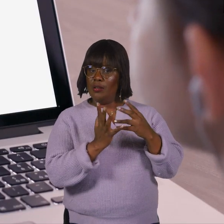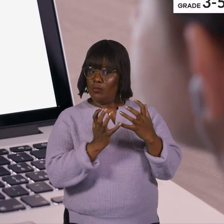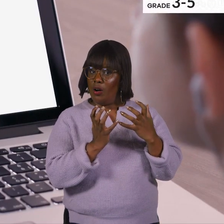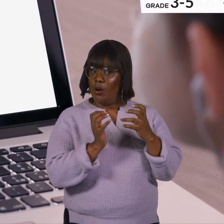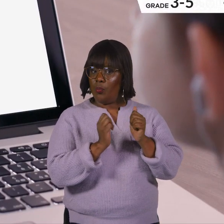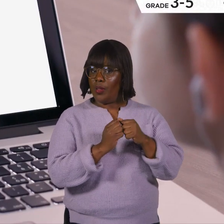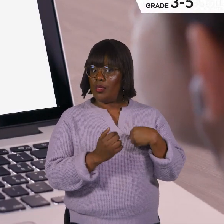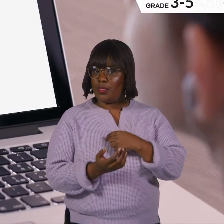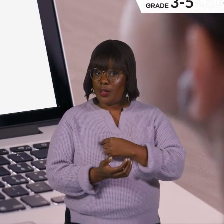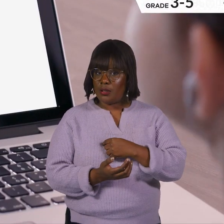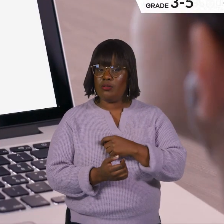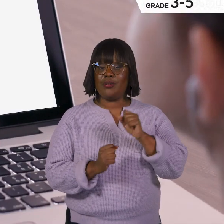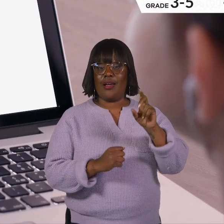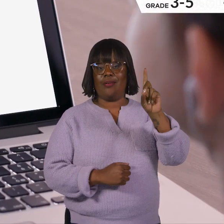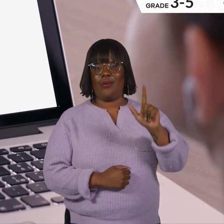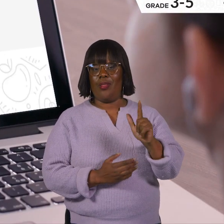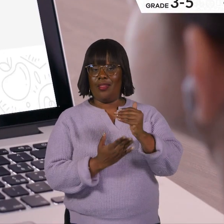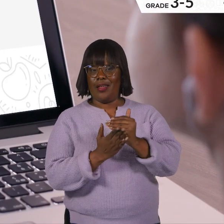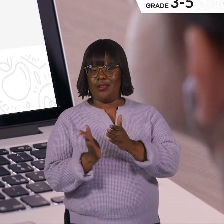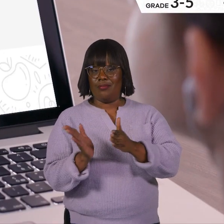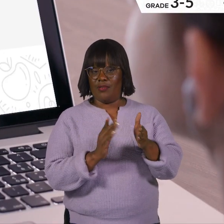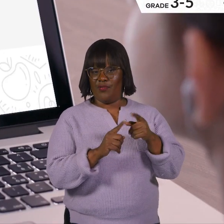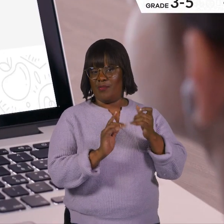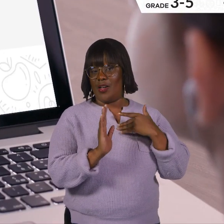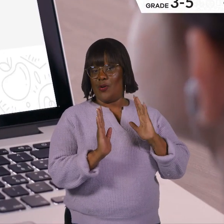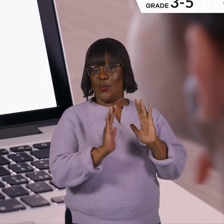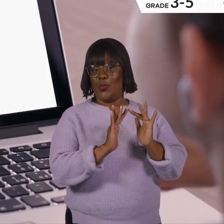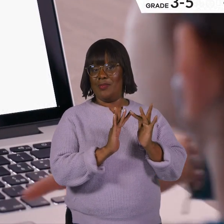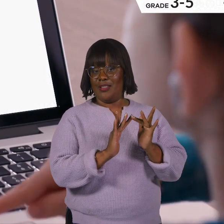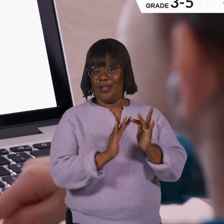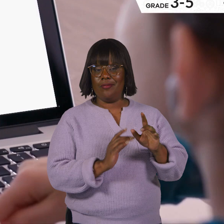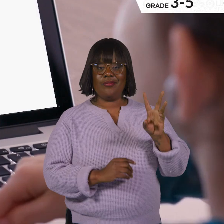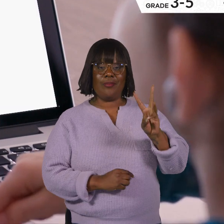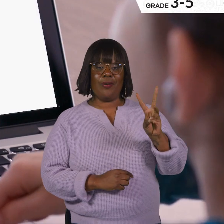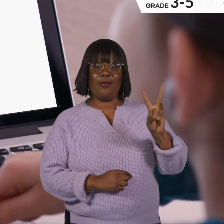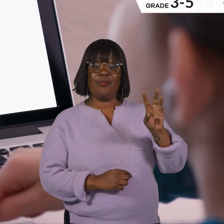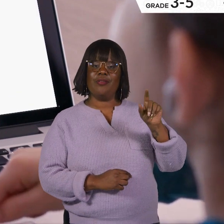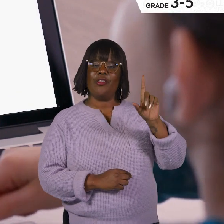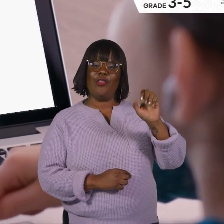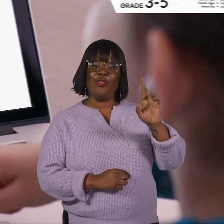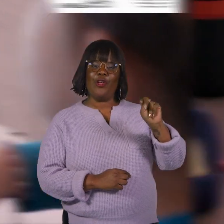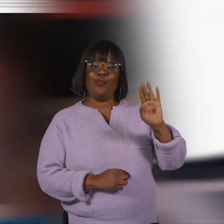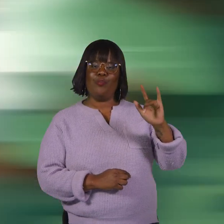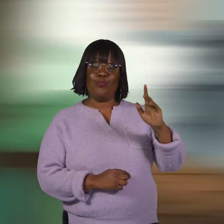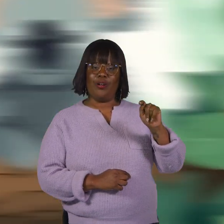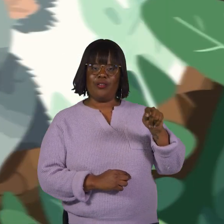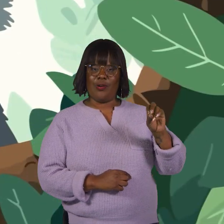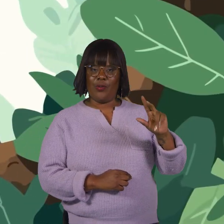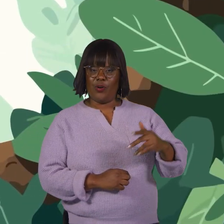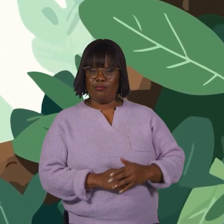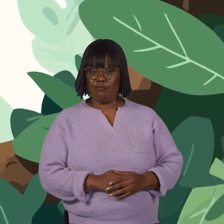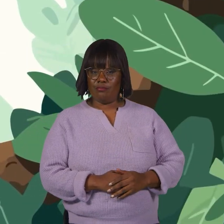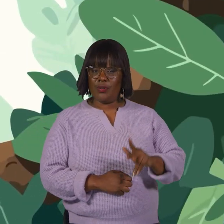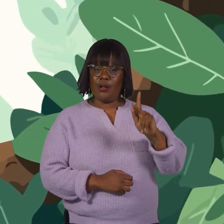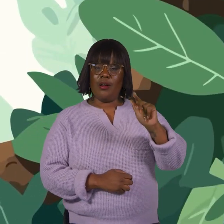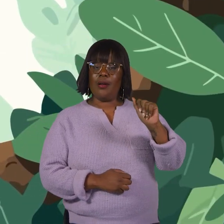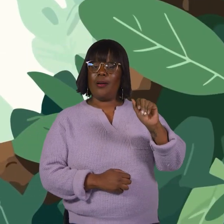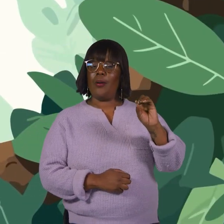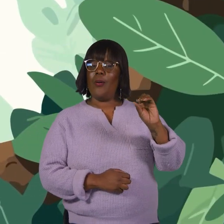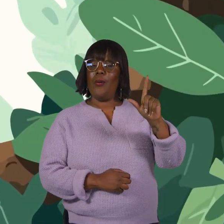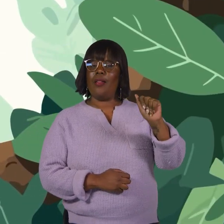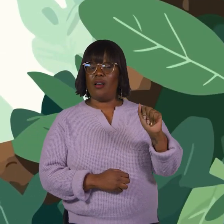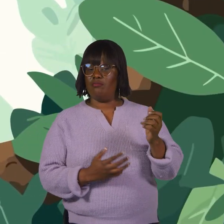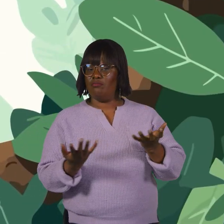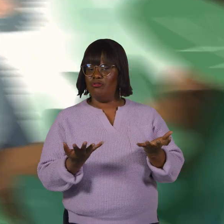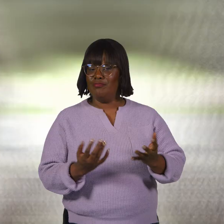read along with us, you can download this lesson plan from our website, LearnBrite.org. What is a